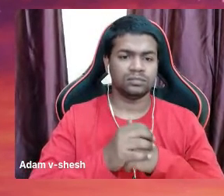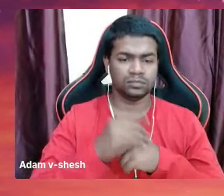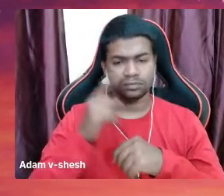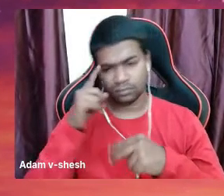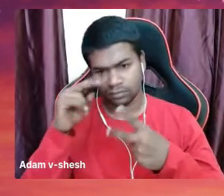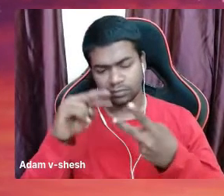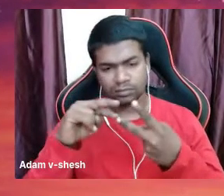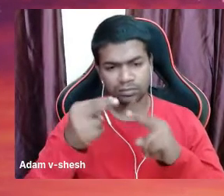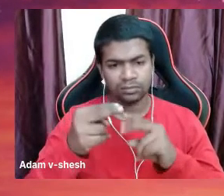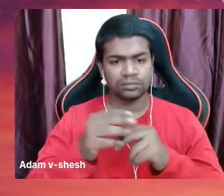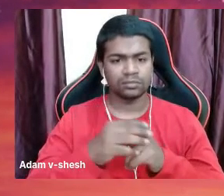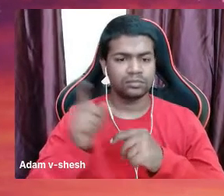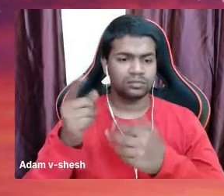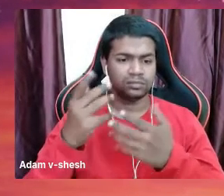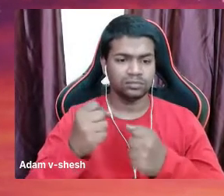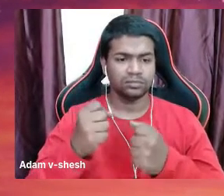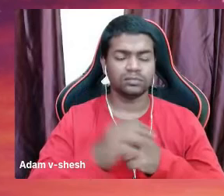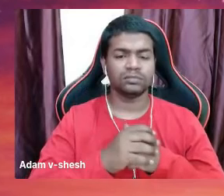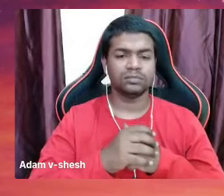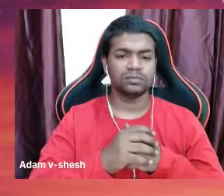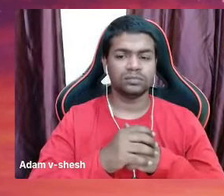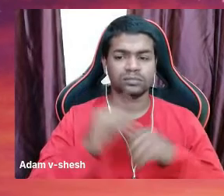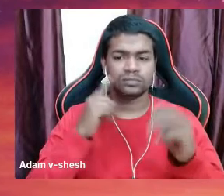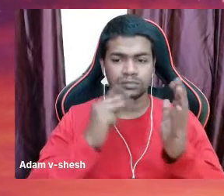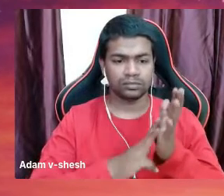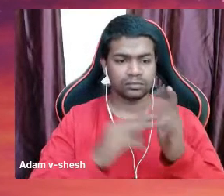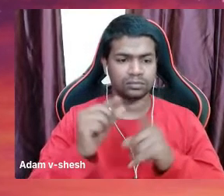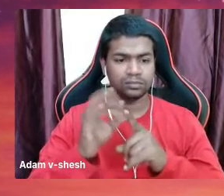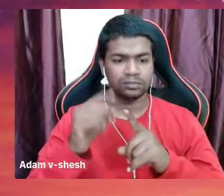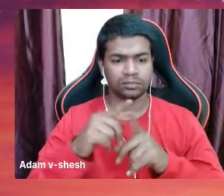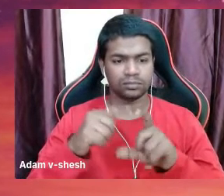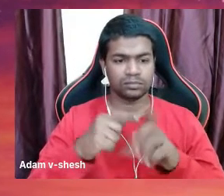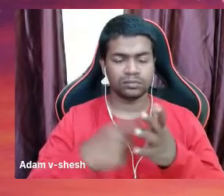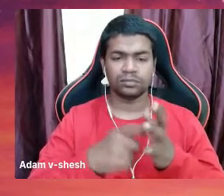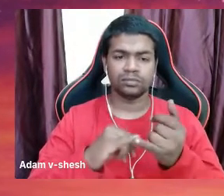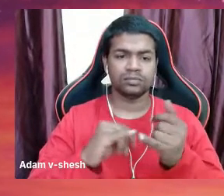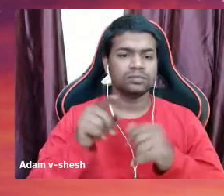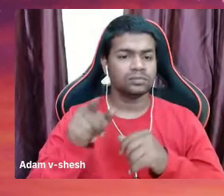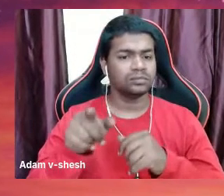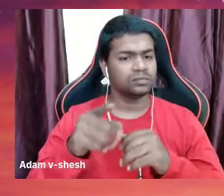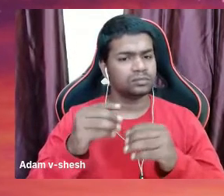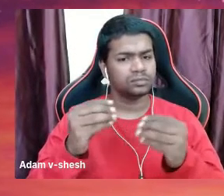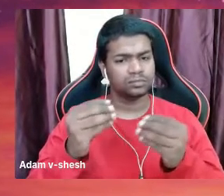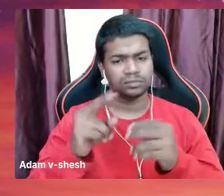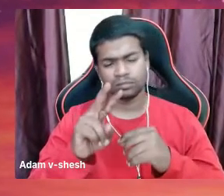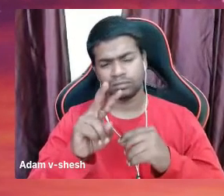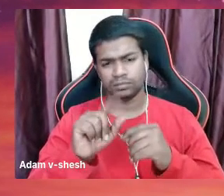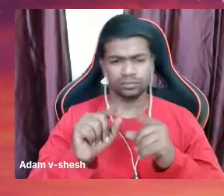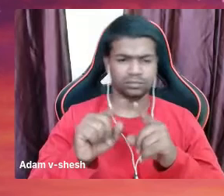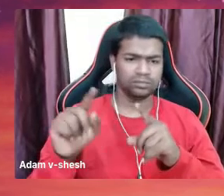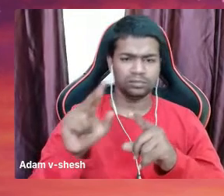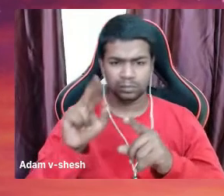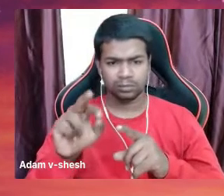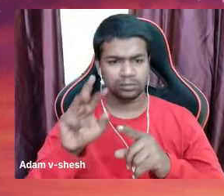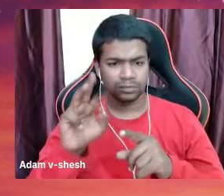mindset that hey, they want to become net importers of talent. See, oftentimes there are always a set of 10, 20, 30 companies